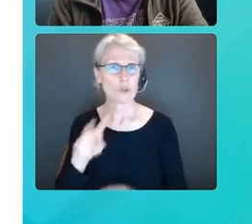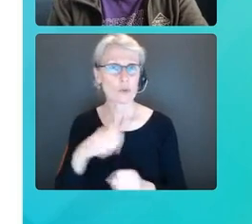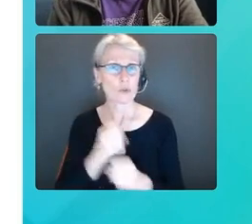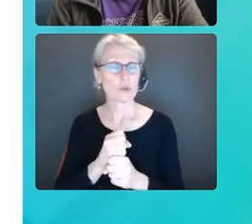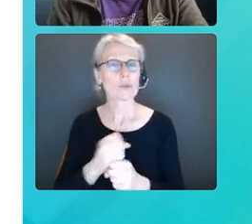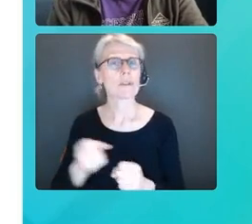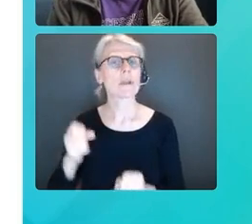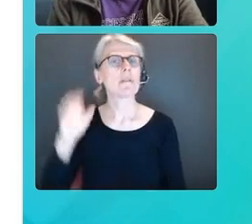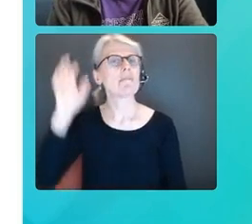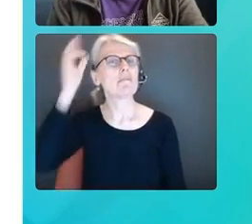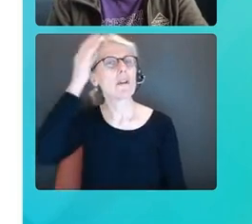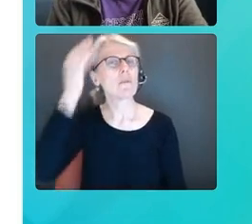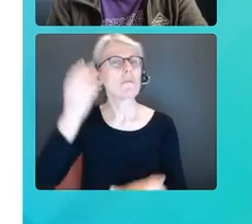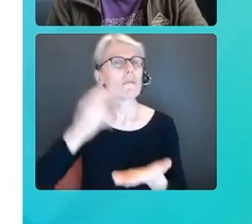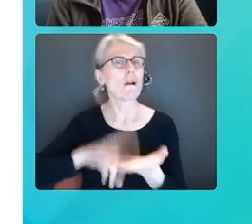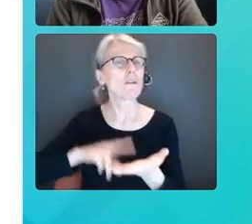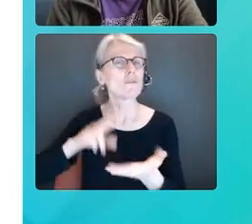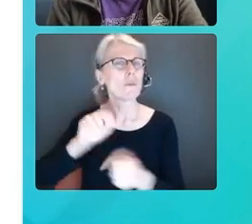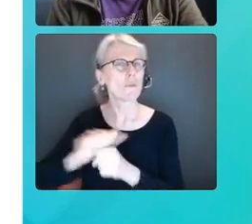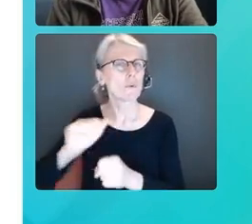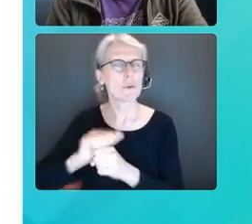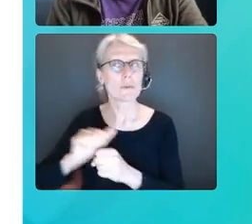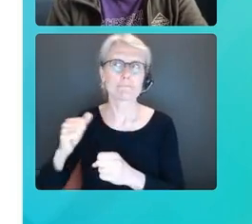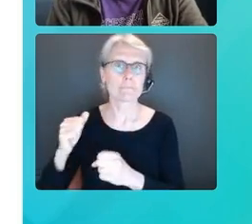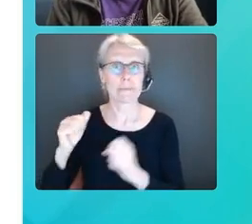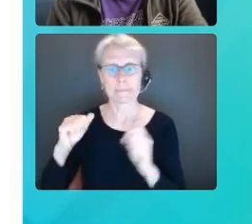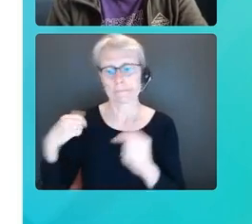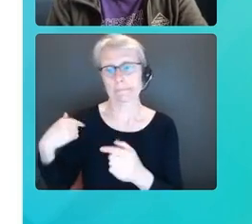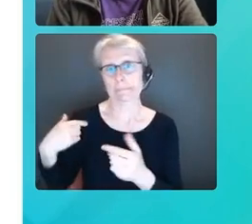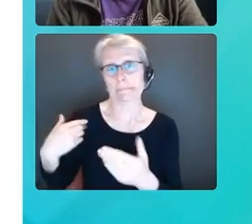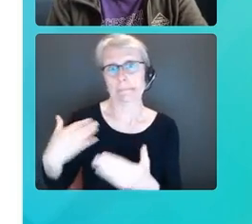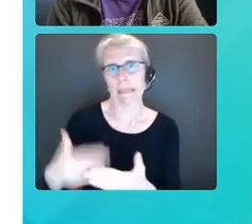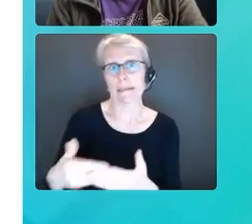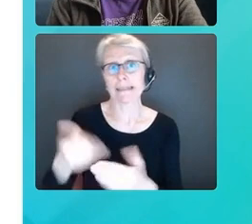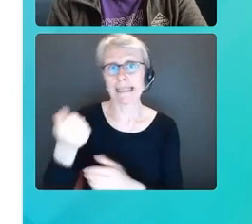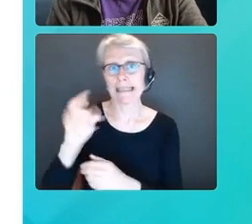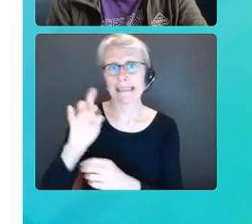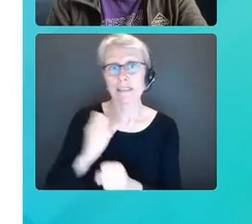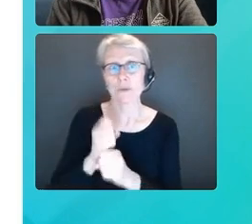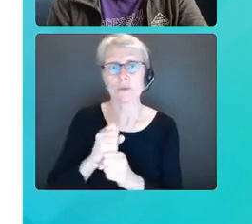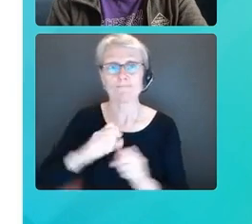the federal government, and the last 18 years was full accessibility.